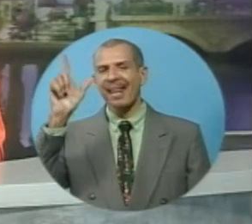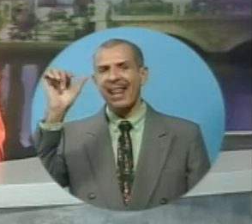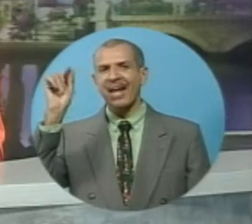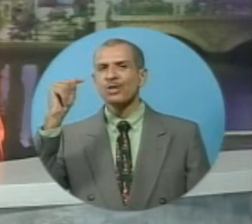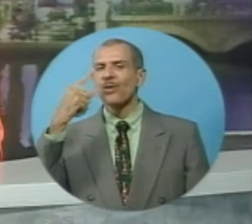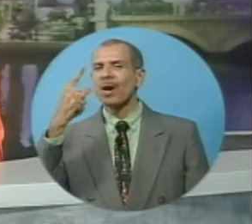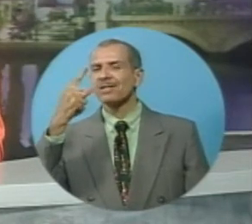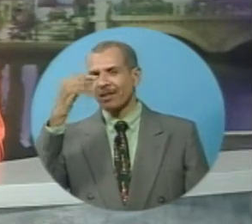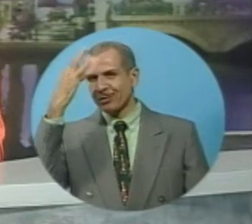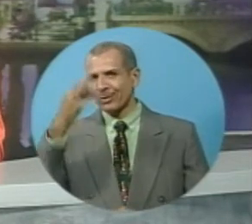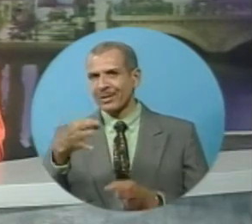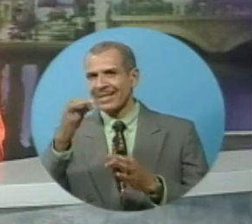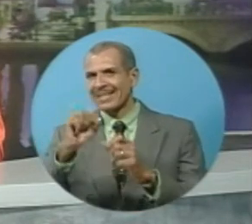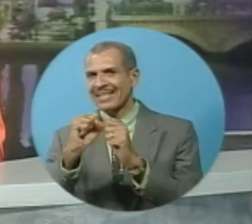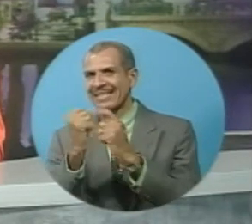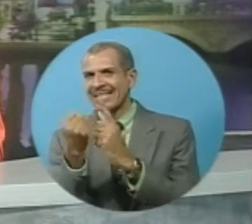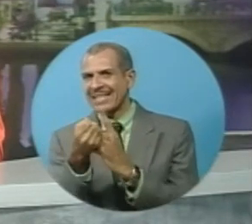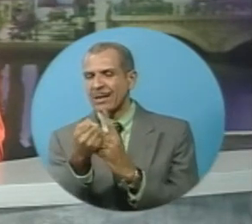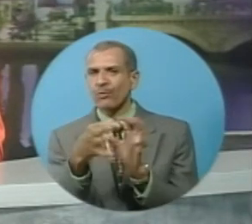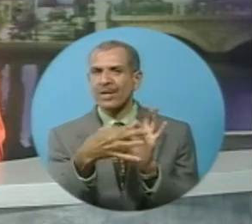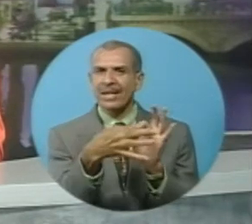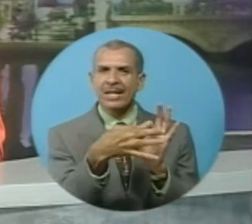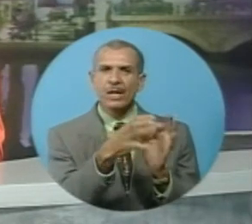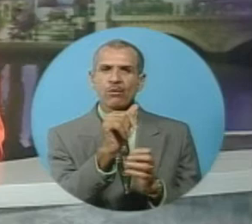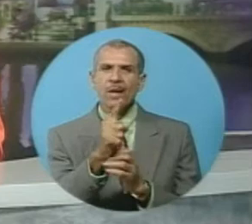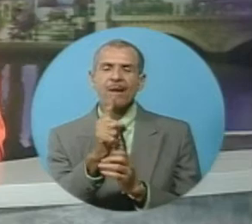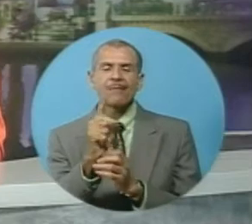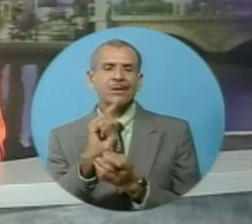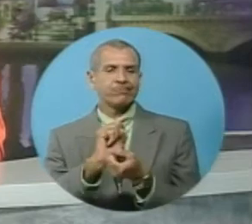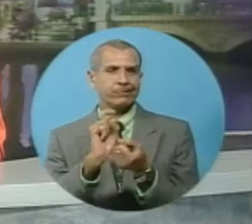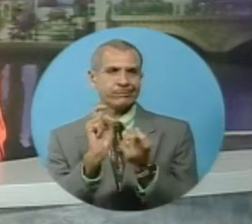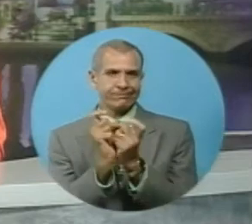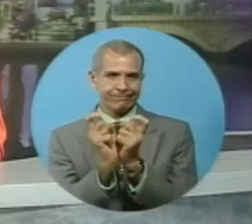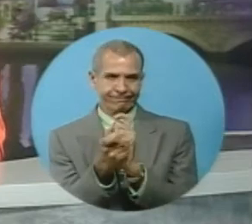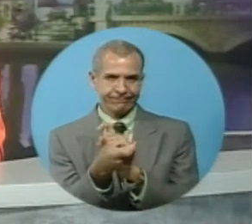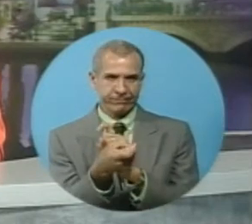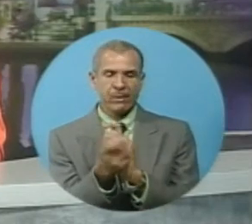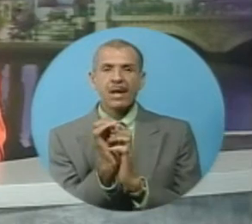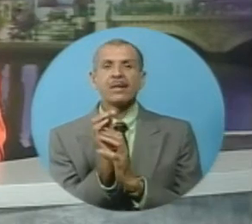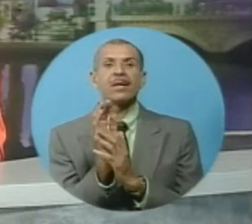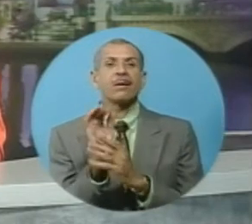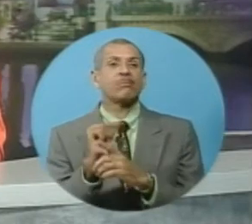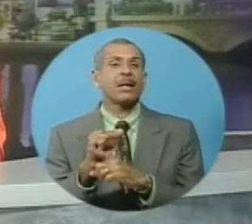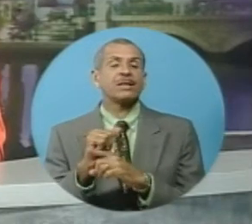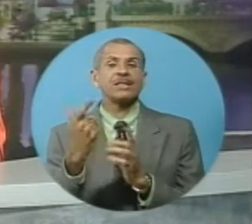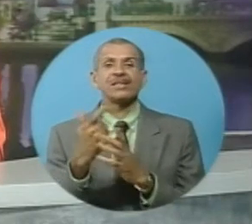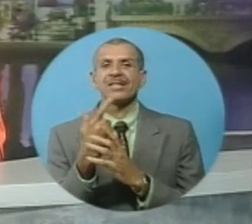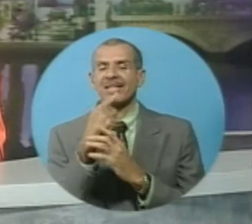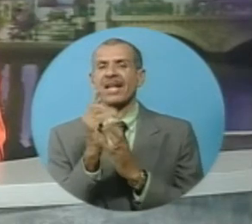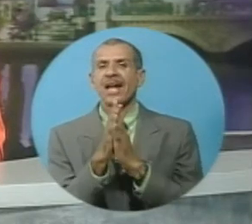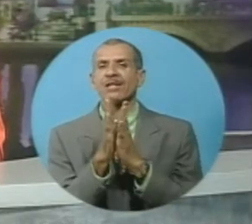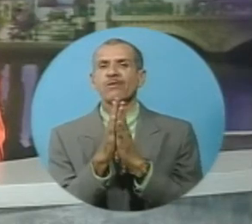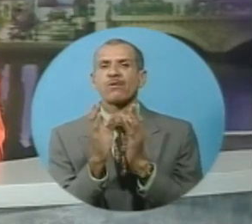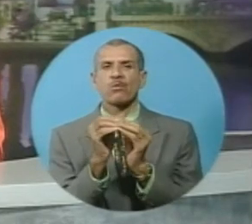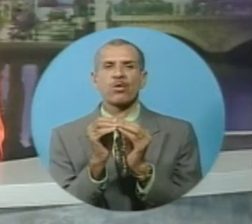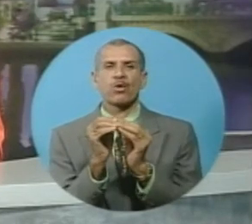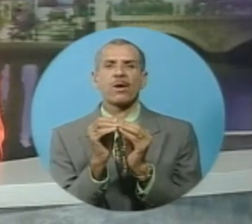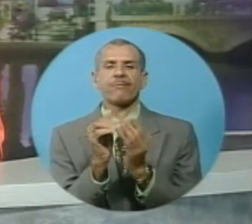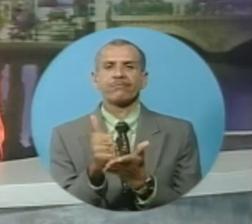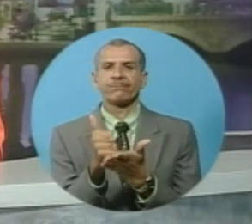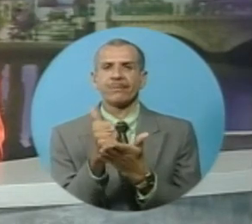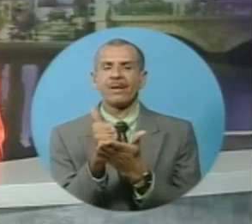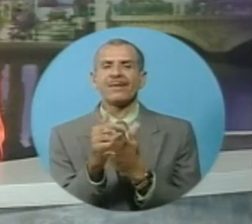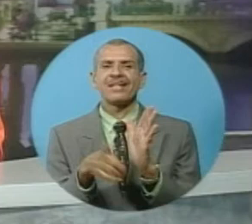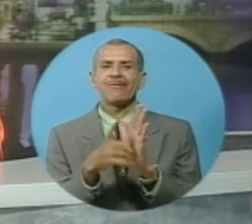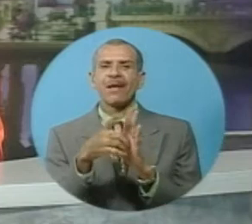the judicial system that relates to some petty crimes overhauled. The community practitioner is also calling for more resources to develop